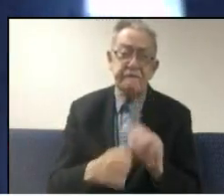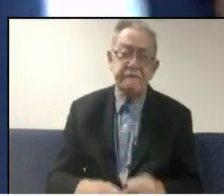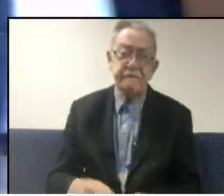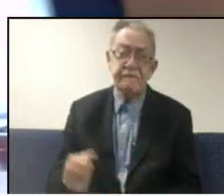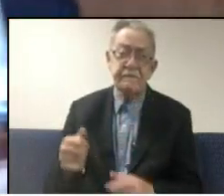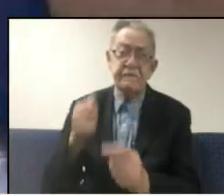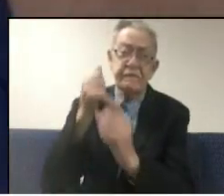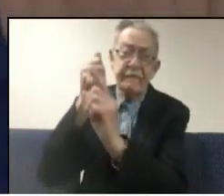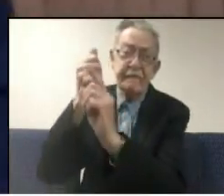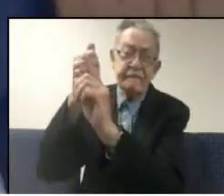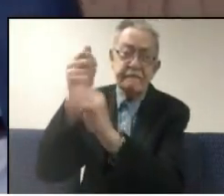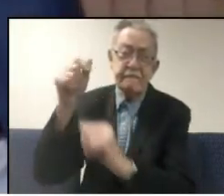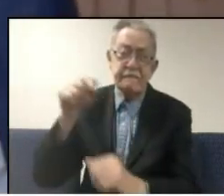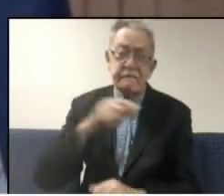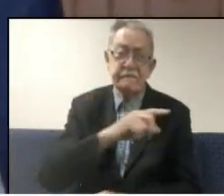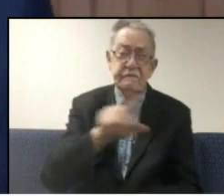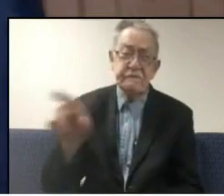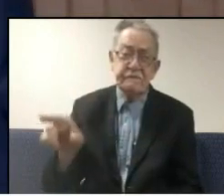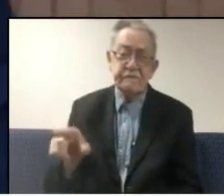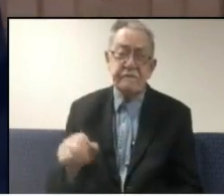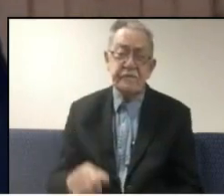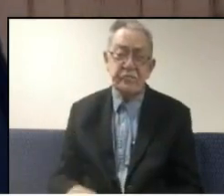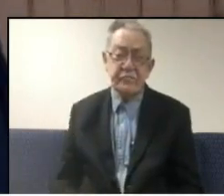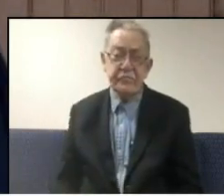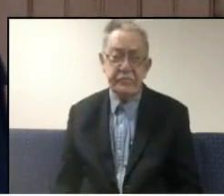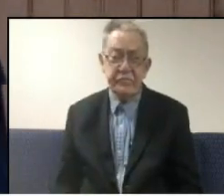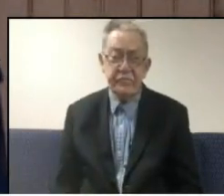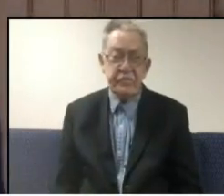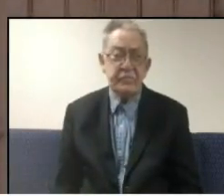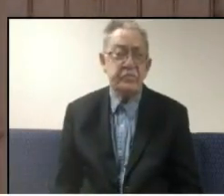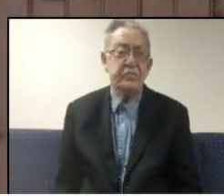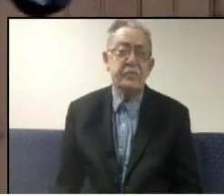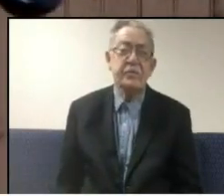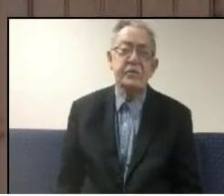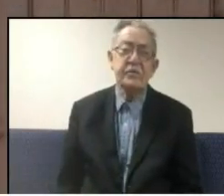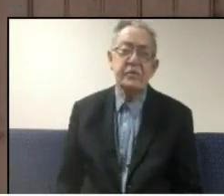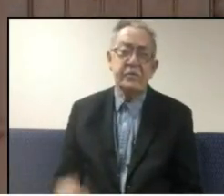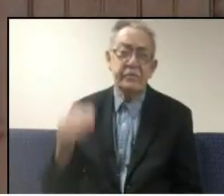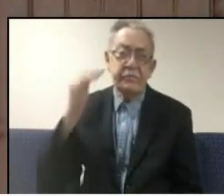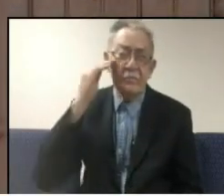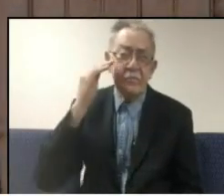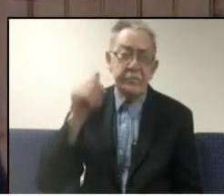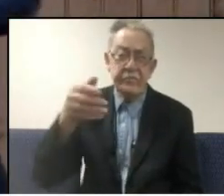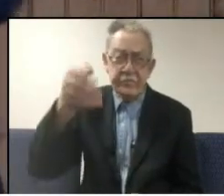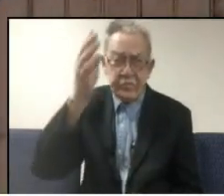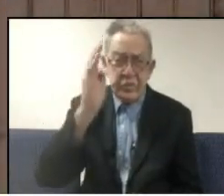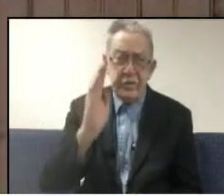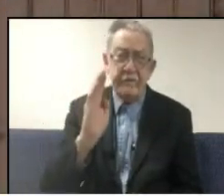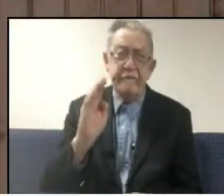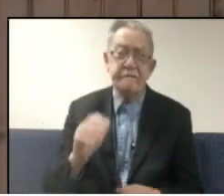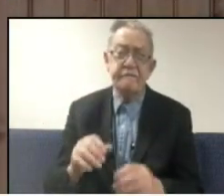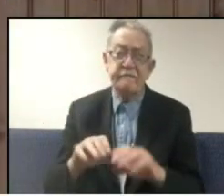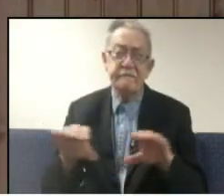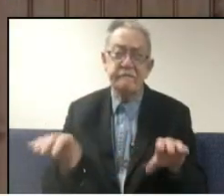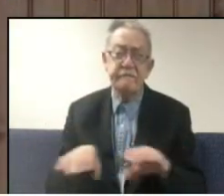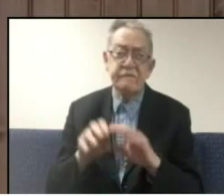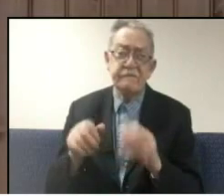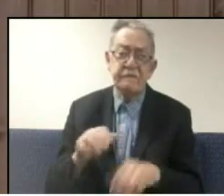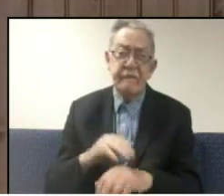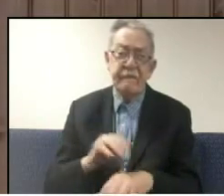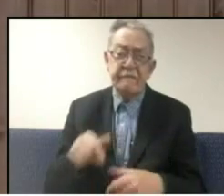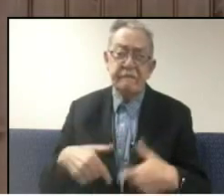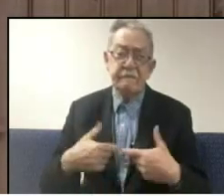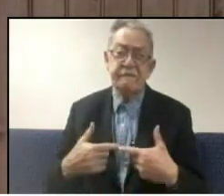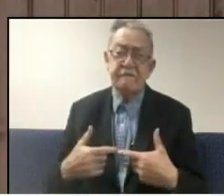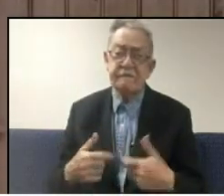came to Damascus that God was going to send him to the Gentiles yet. He just knew that God was dealing on his